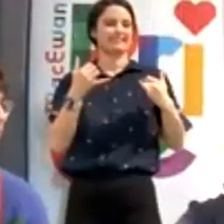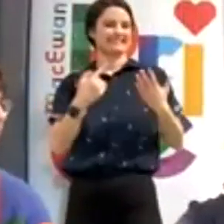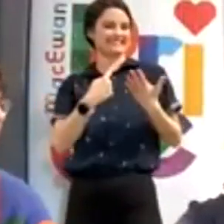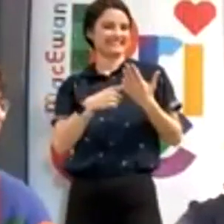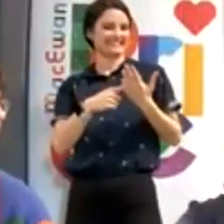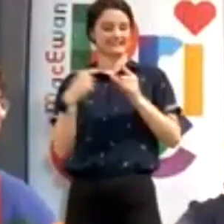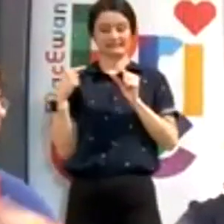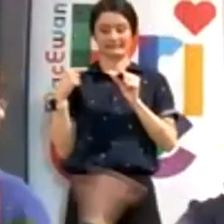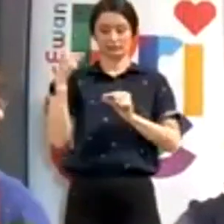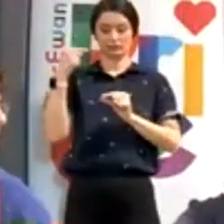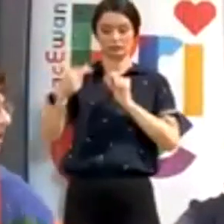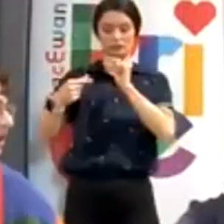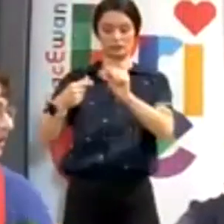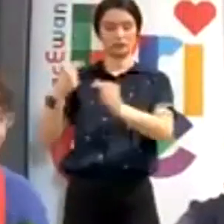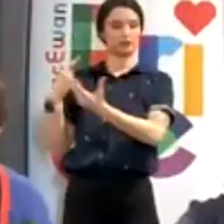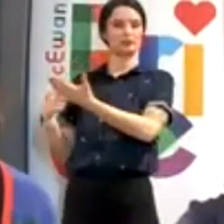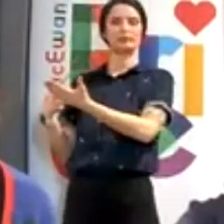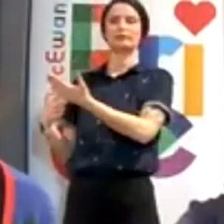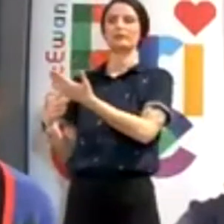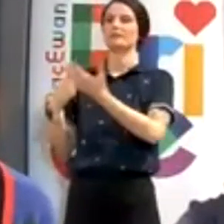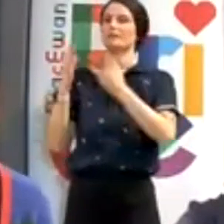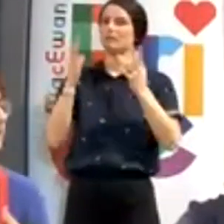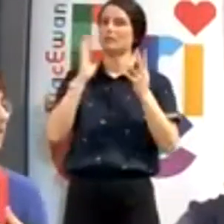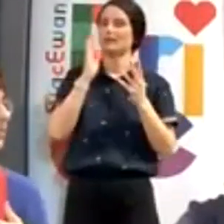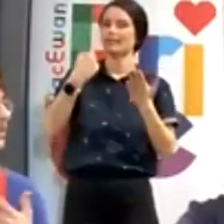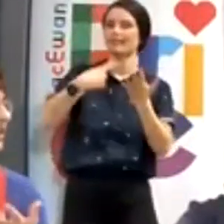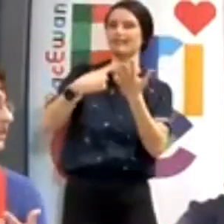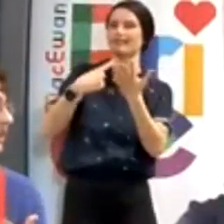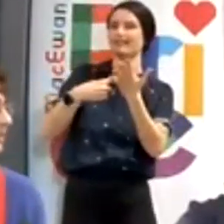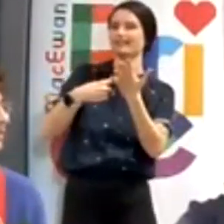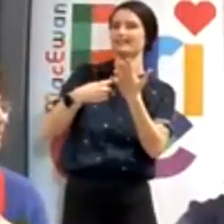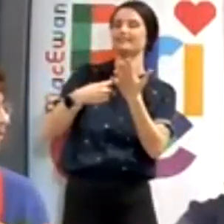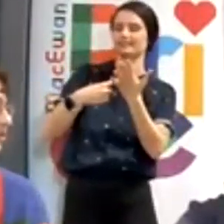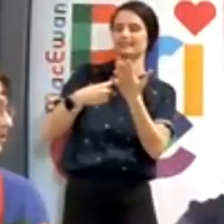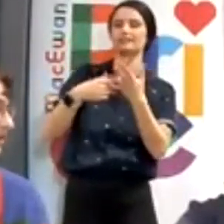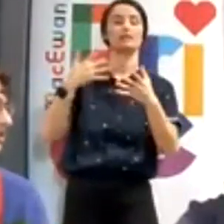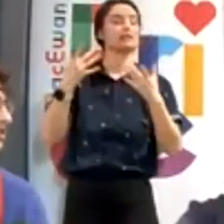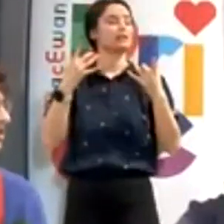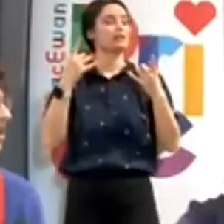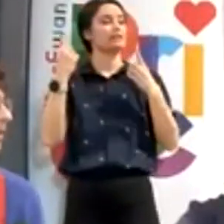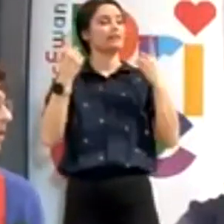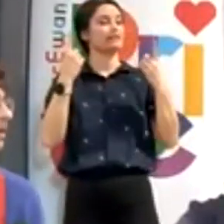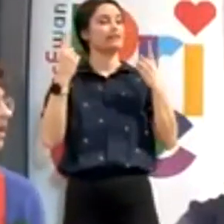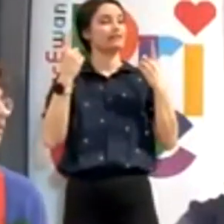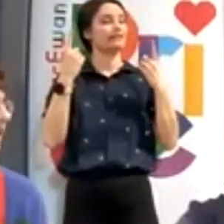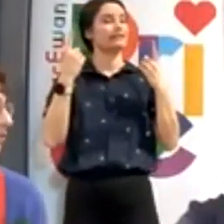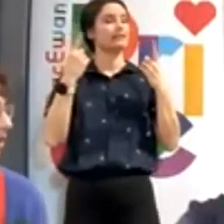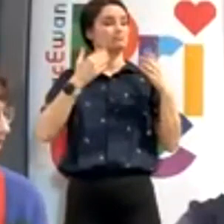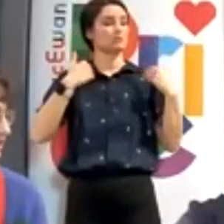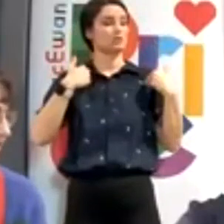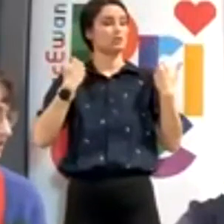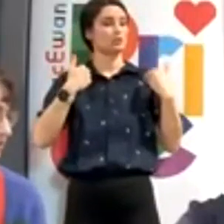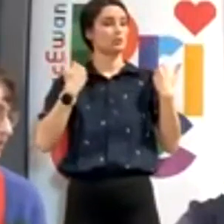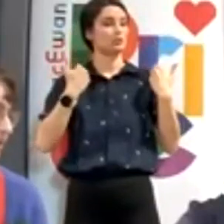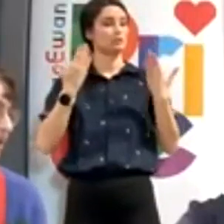generations, is we're going to speak on what some things that we think that maybe some of the older generations should know about, like